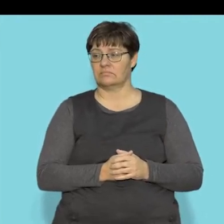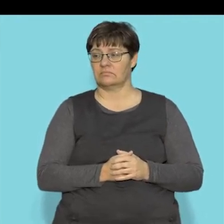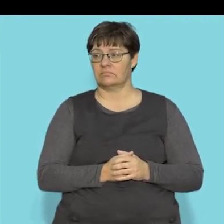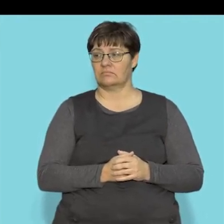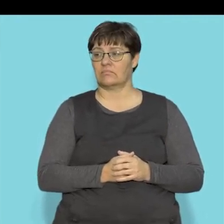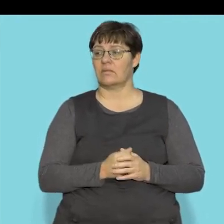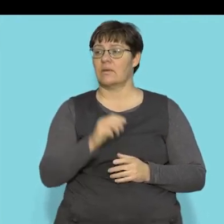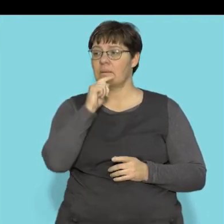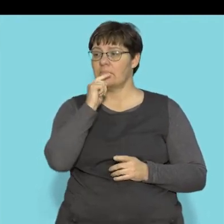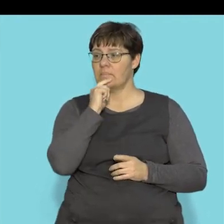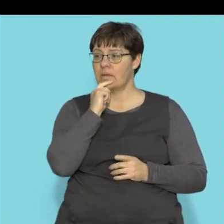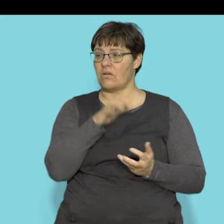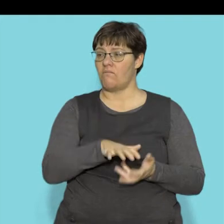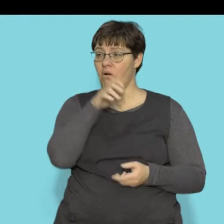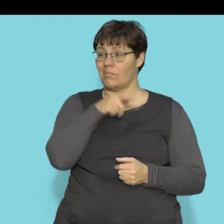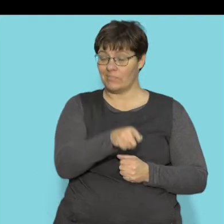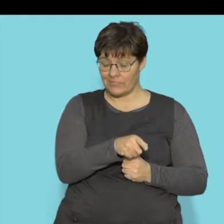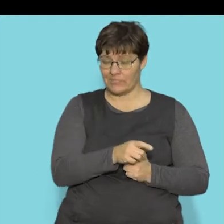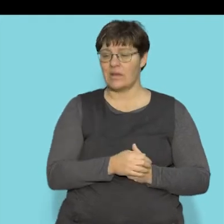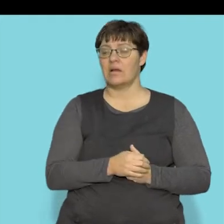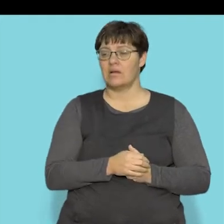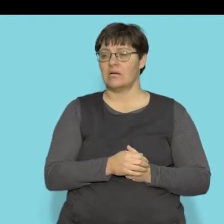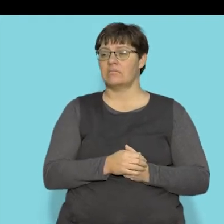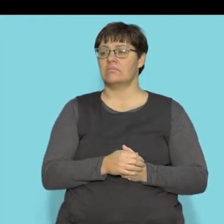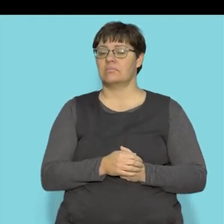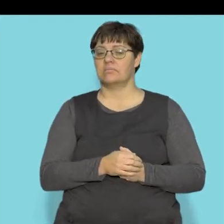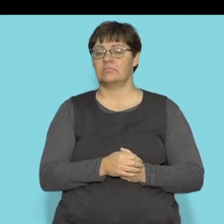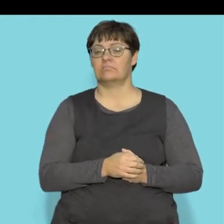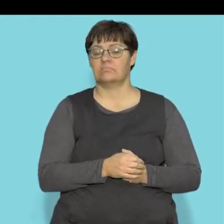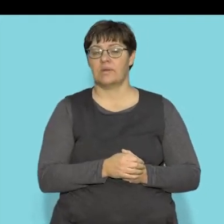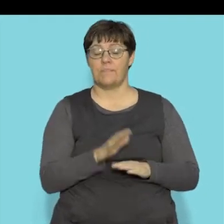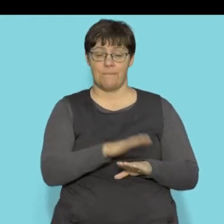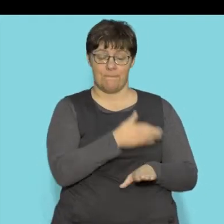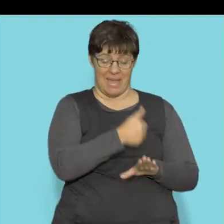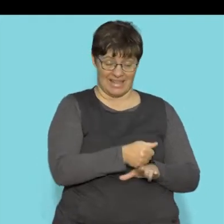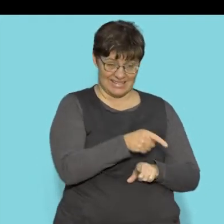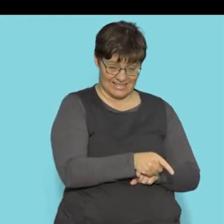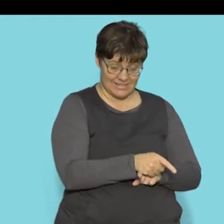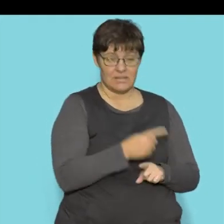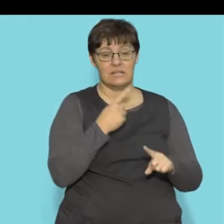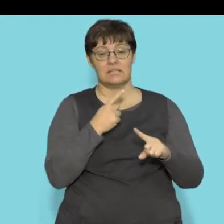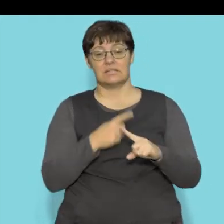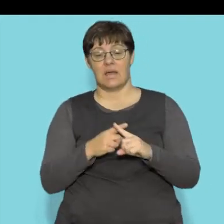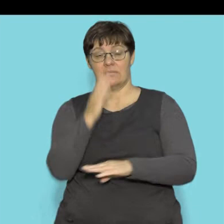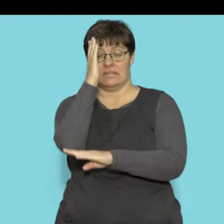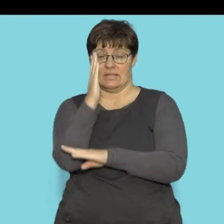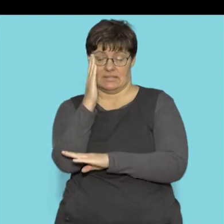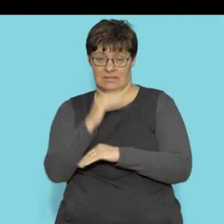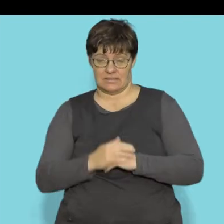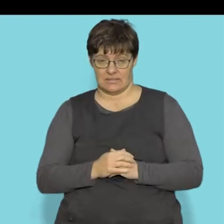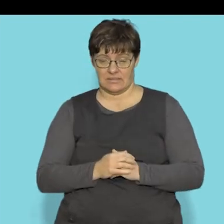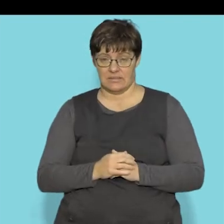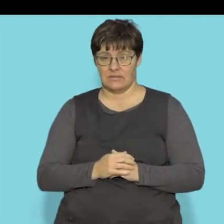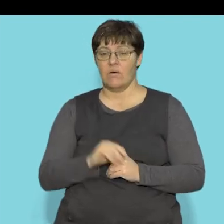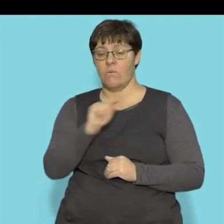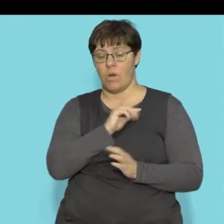the volume of a box, we know, is taken by finding the area of the base and multiplying it by the height. But as it is a